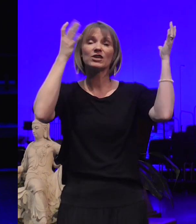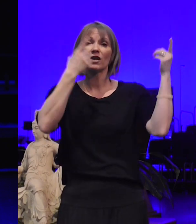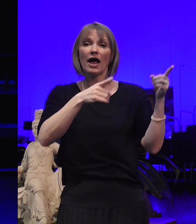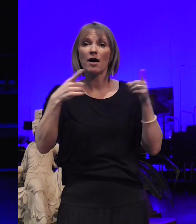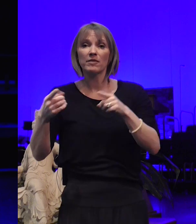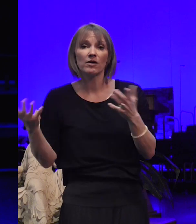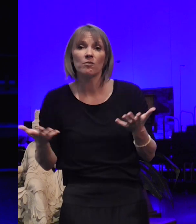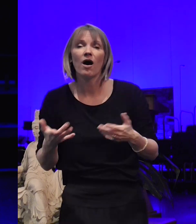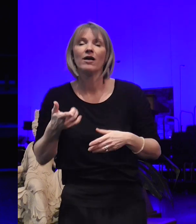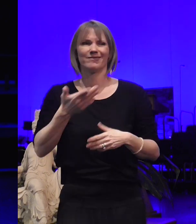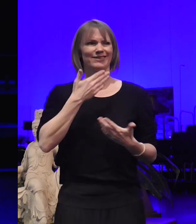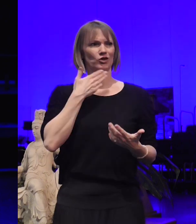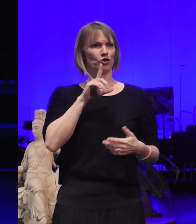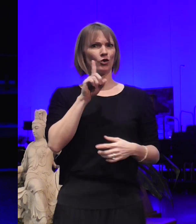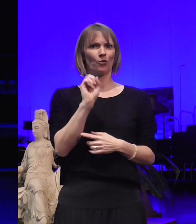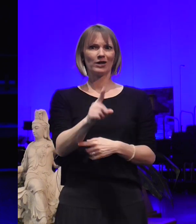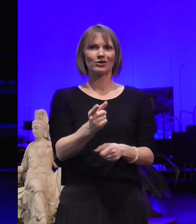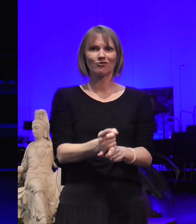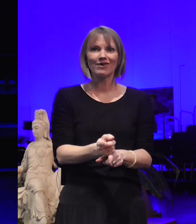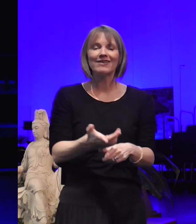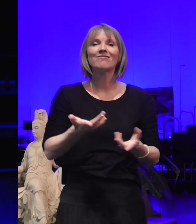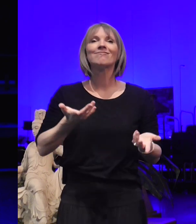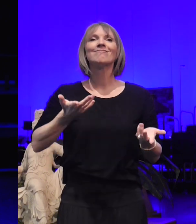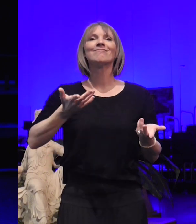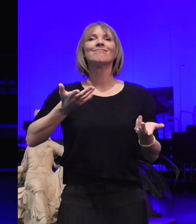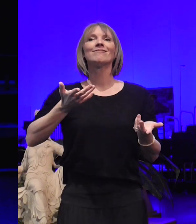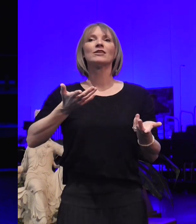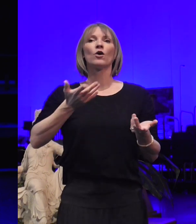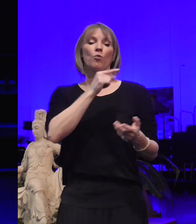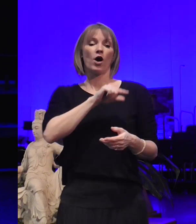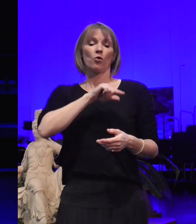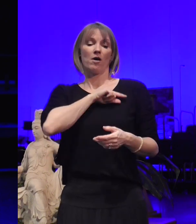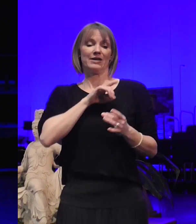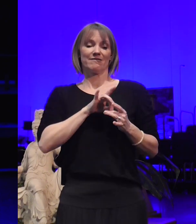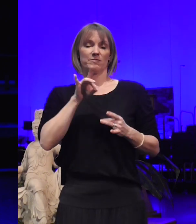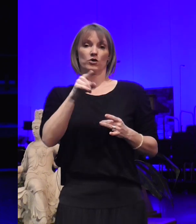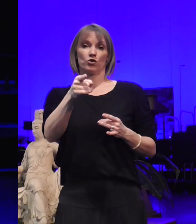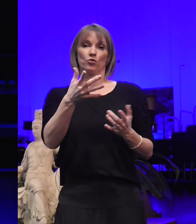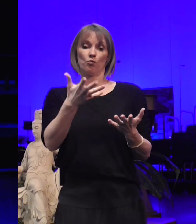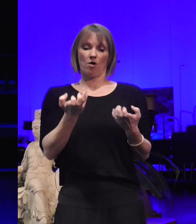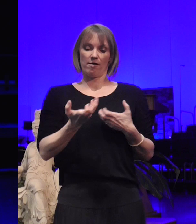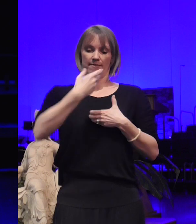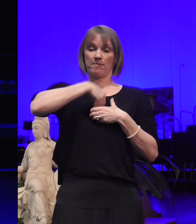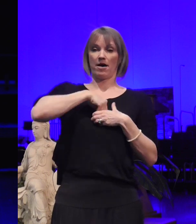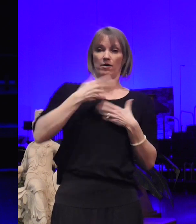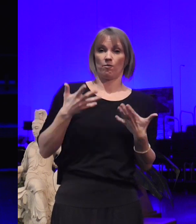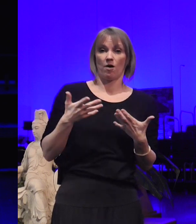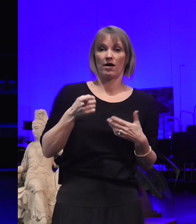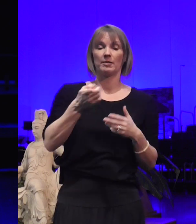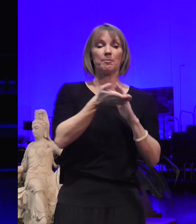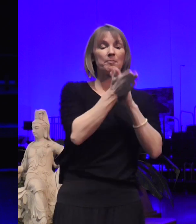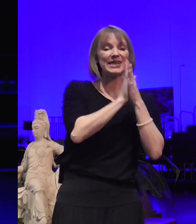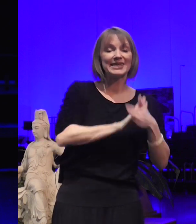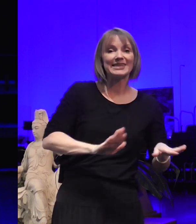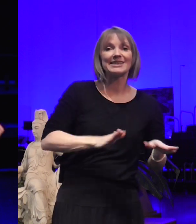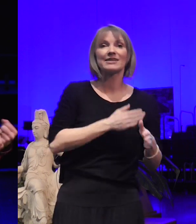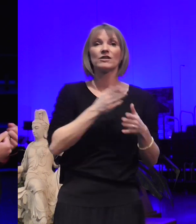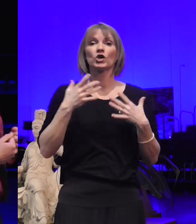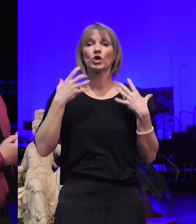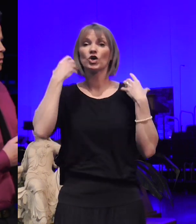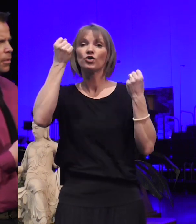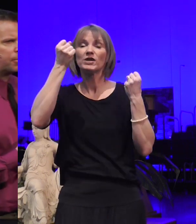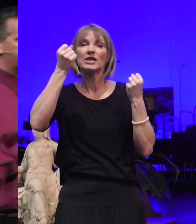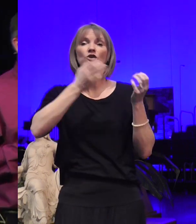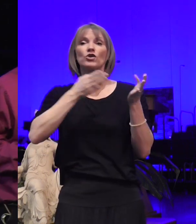place? What a good question. What qualities of spirit would you most like to embody? Peace,